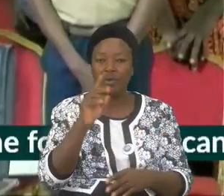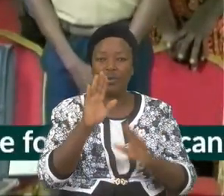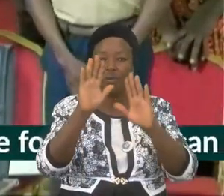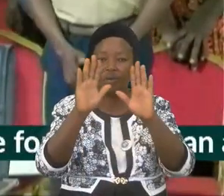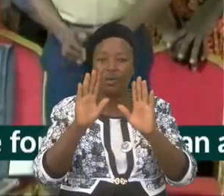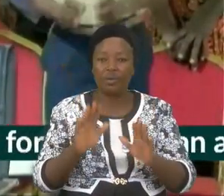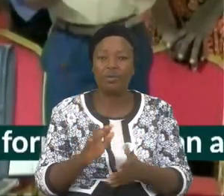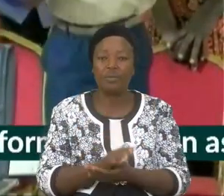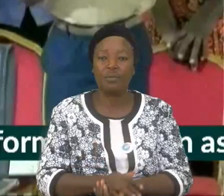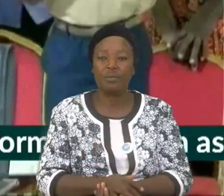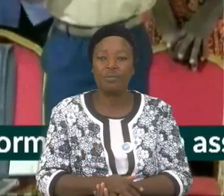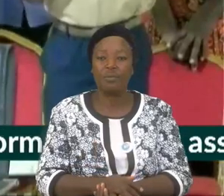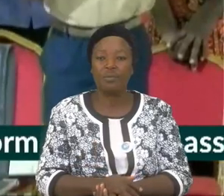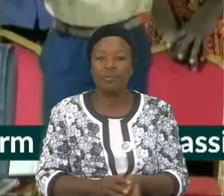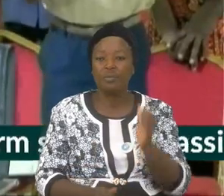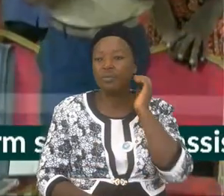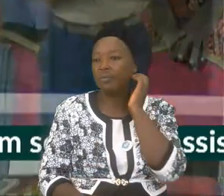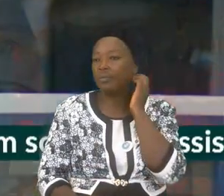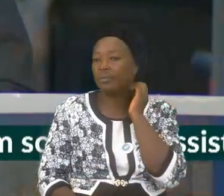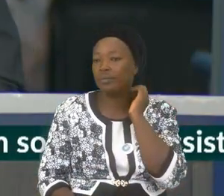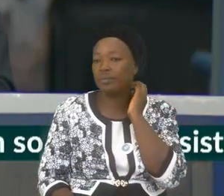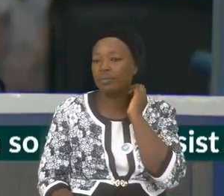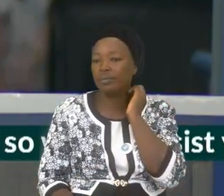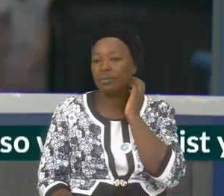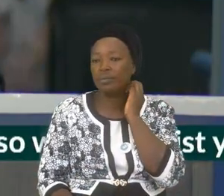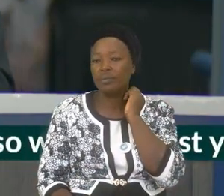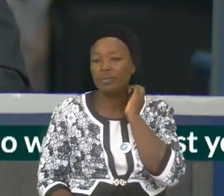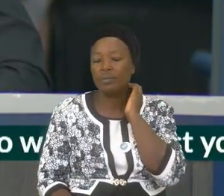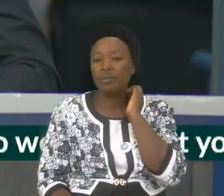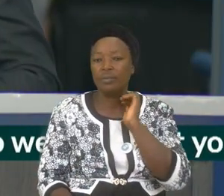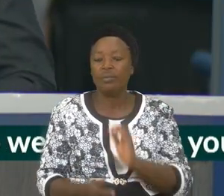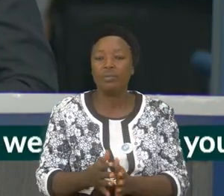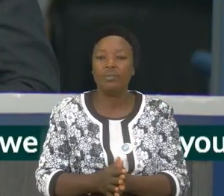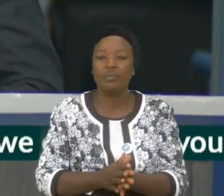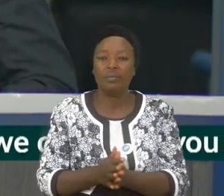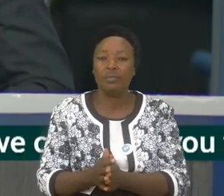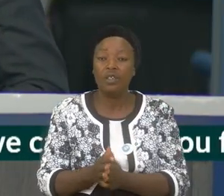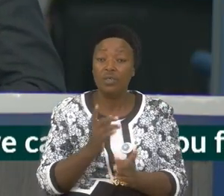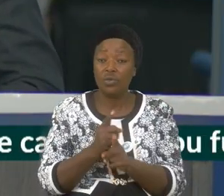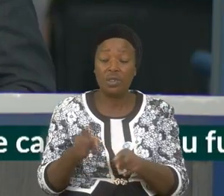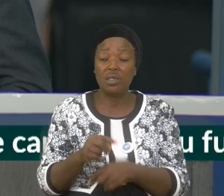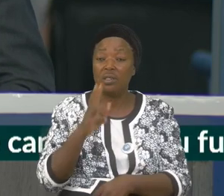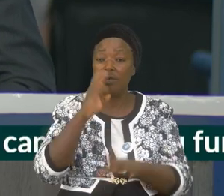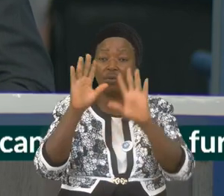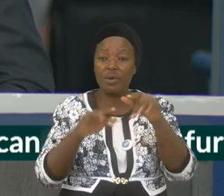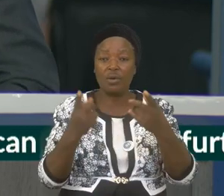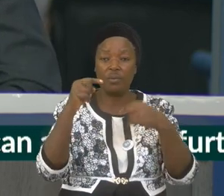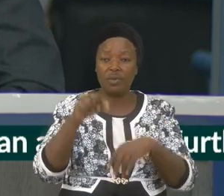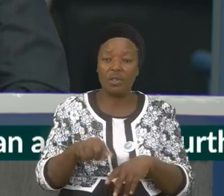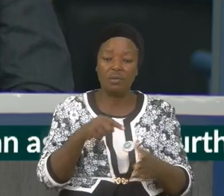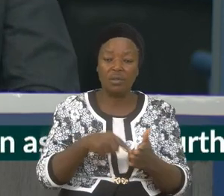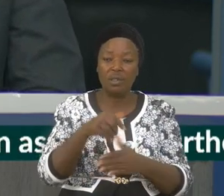As the rain of prayer come down tonight, your cup will be full and overflowing.